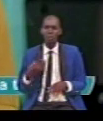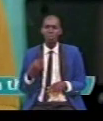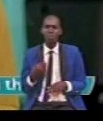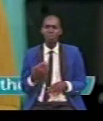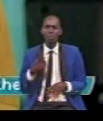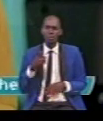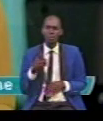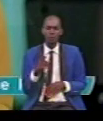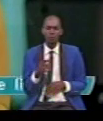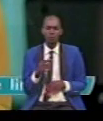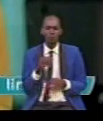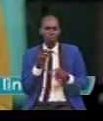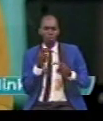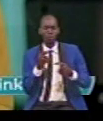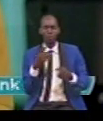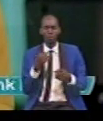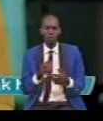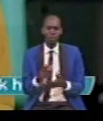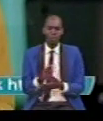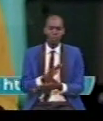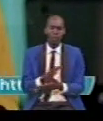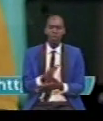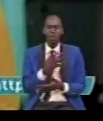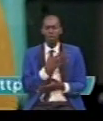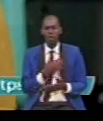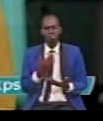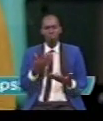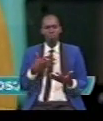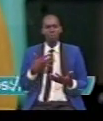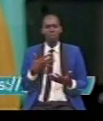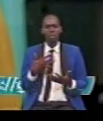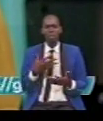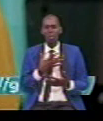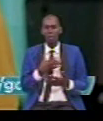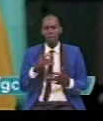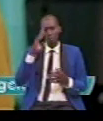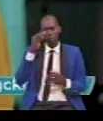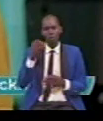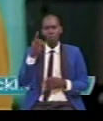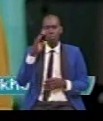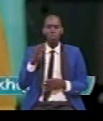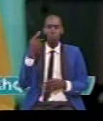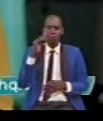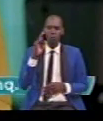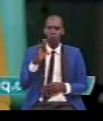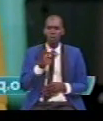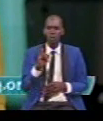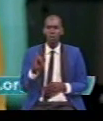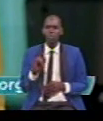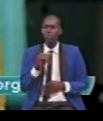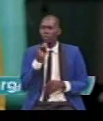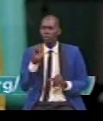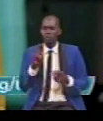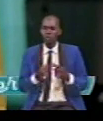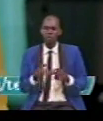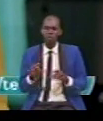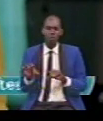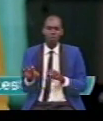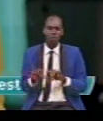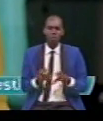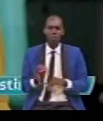follow the video. Then as he was preaching, I was caught and I couldn't do anything apart from listening to it. And